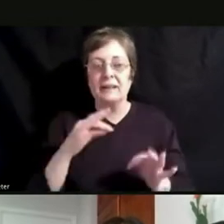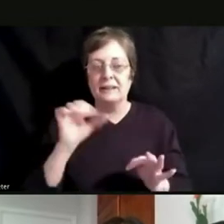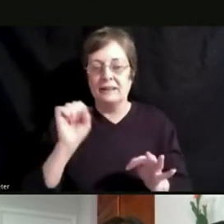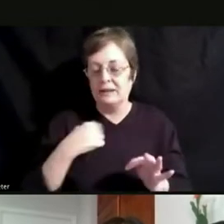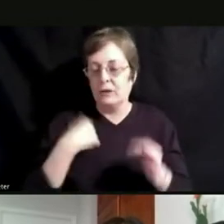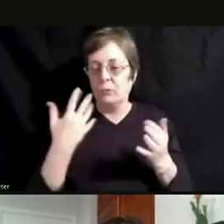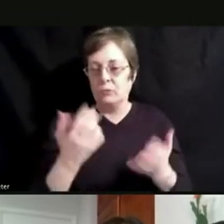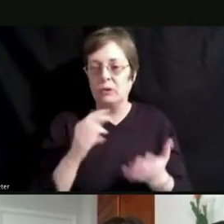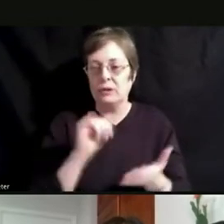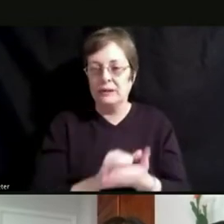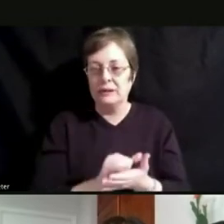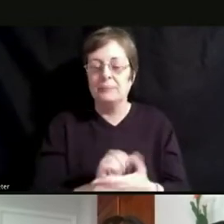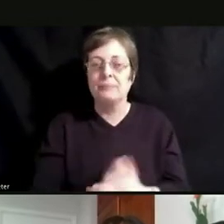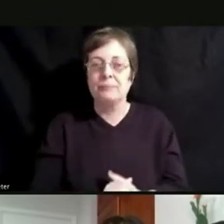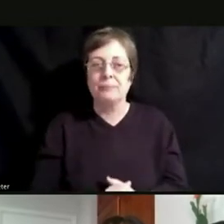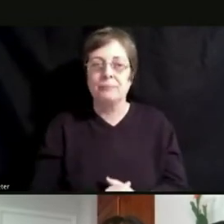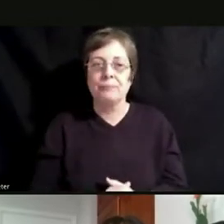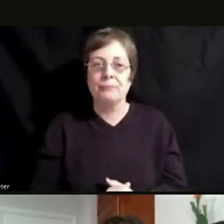do.